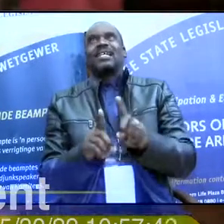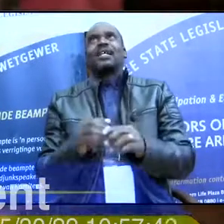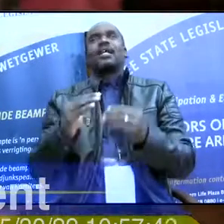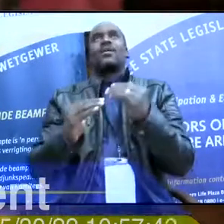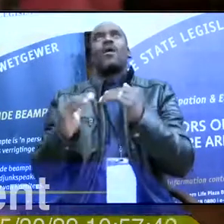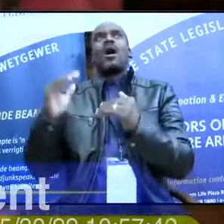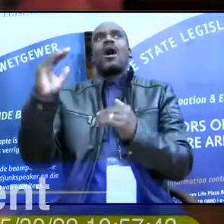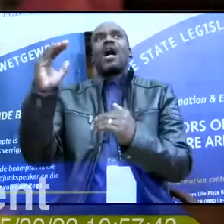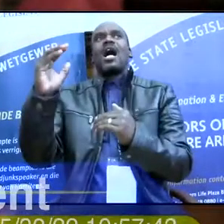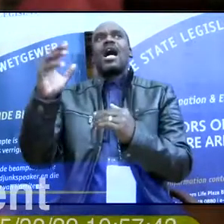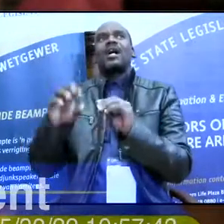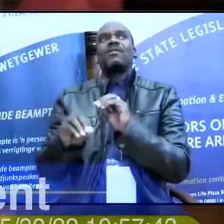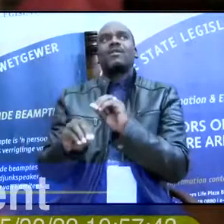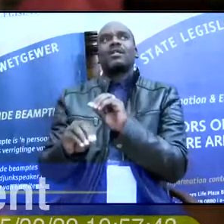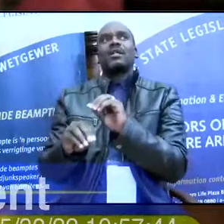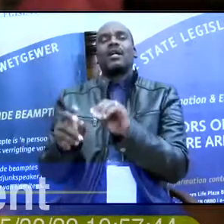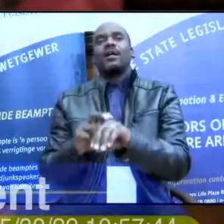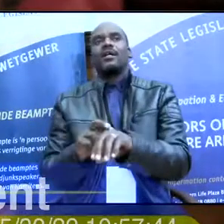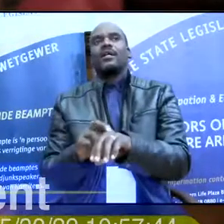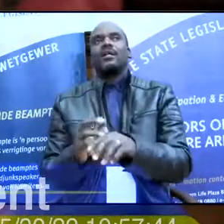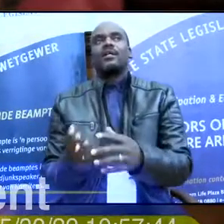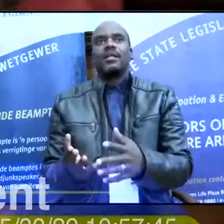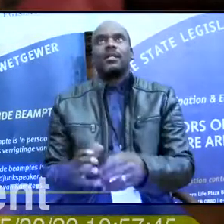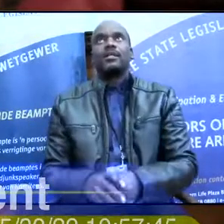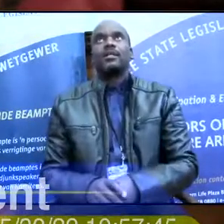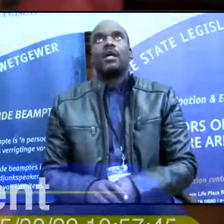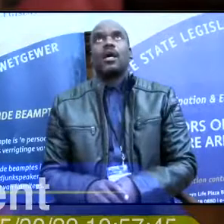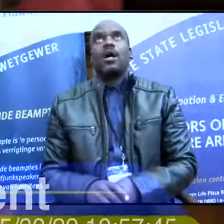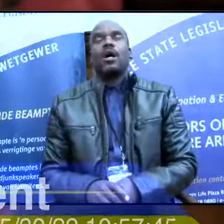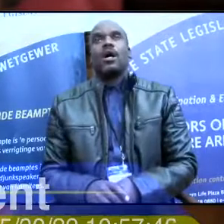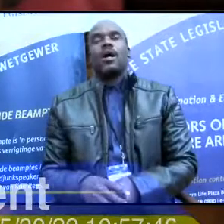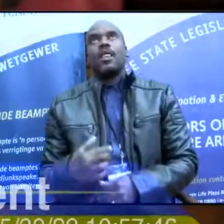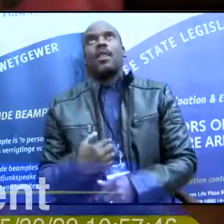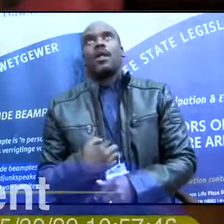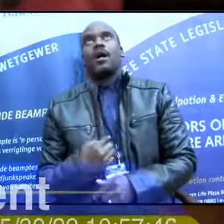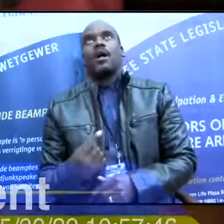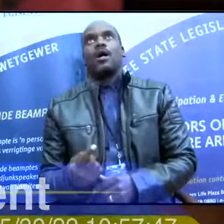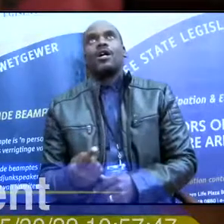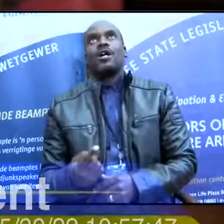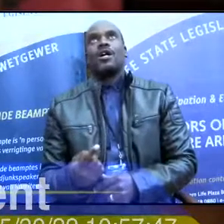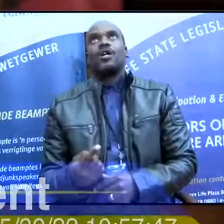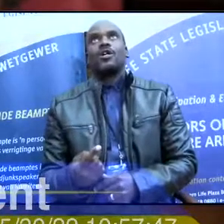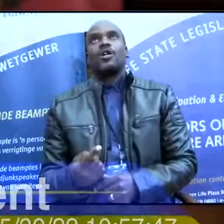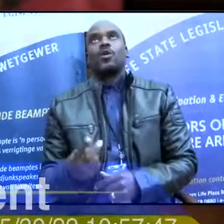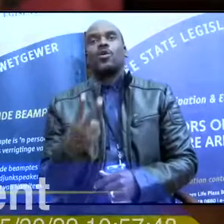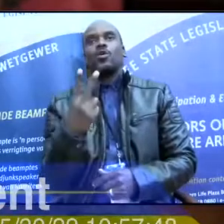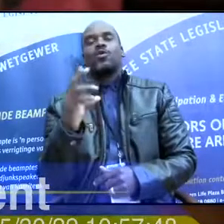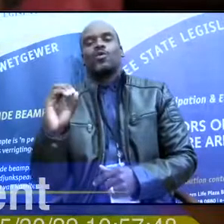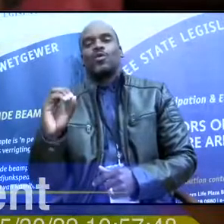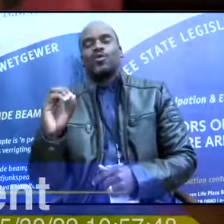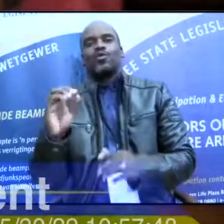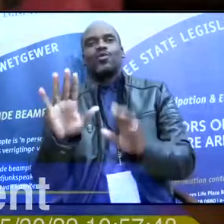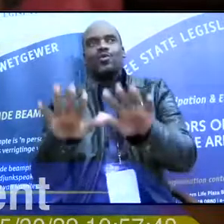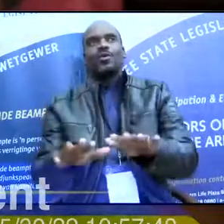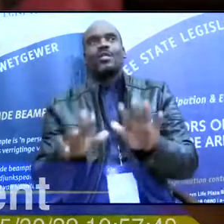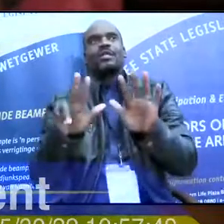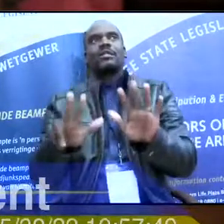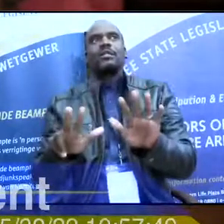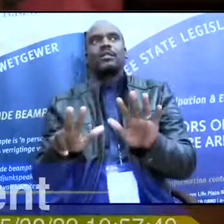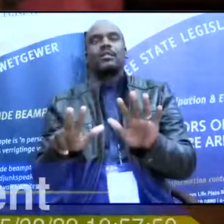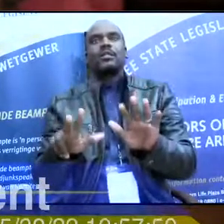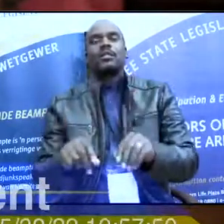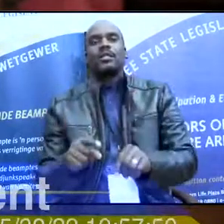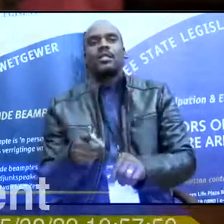crucial need to put our our trajectory and the province public finances in